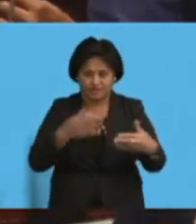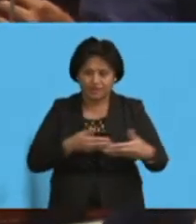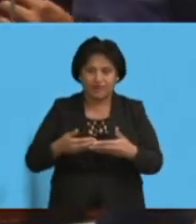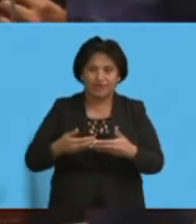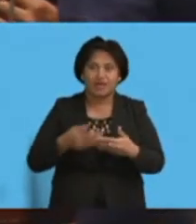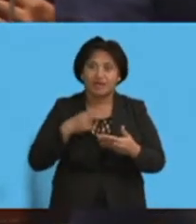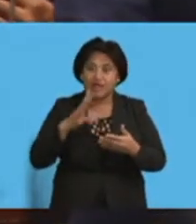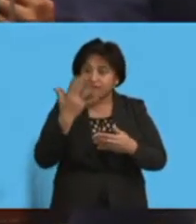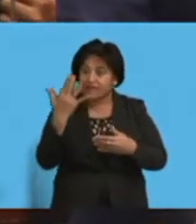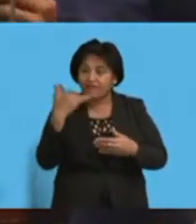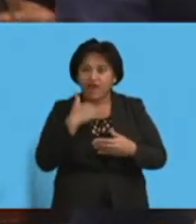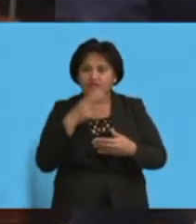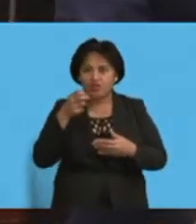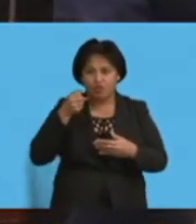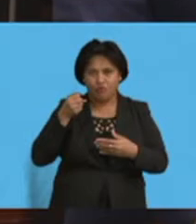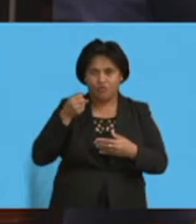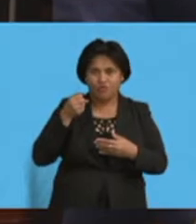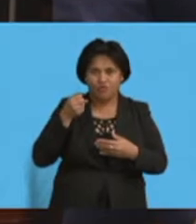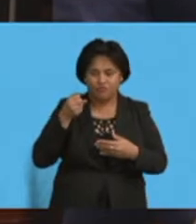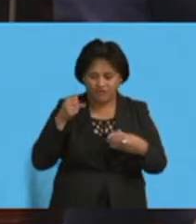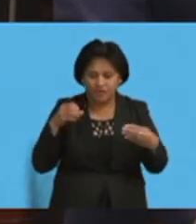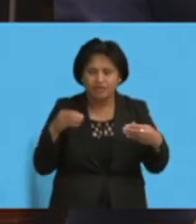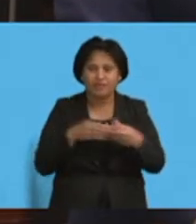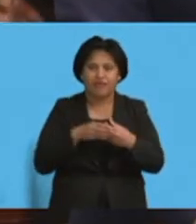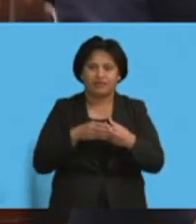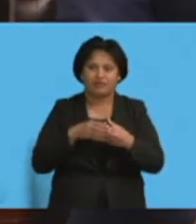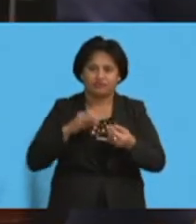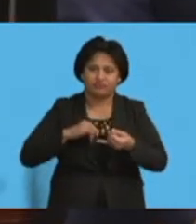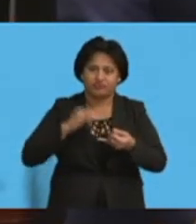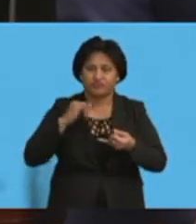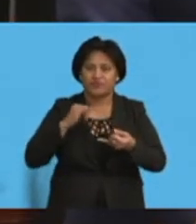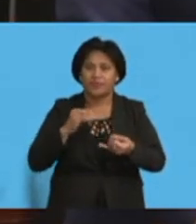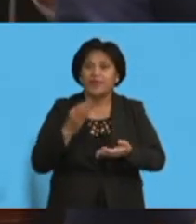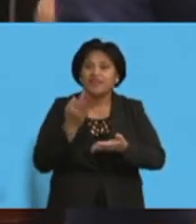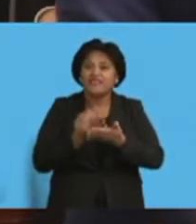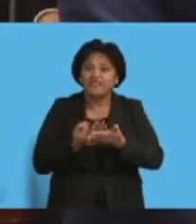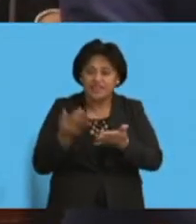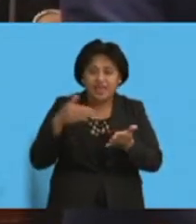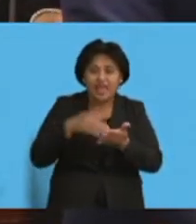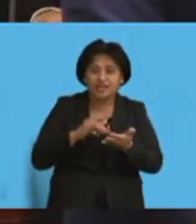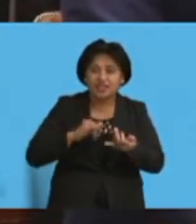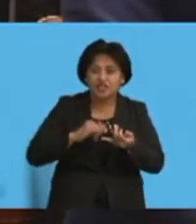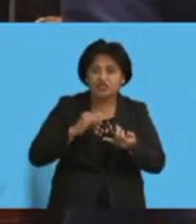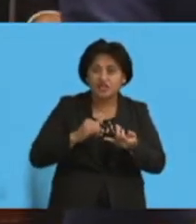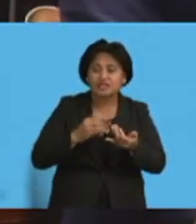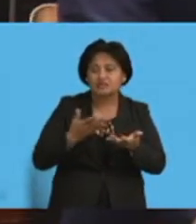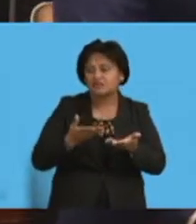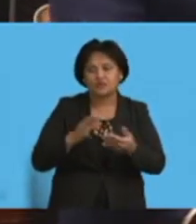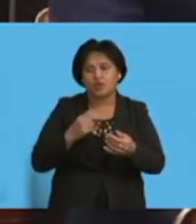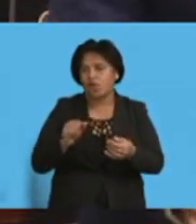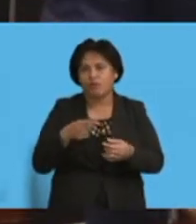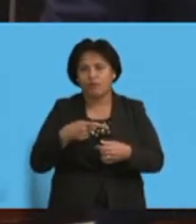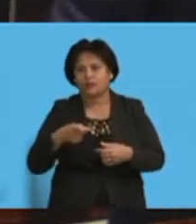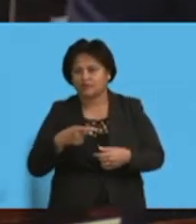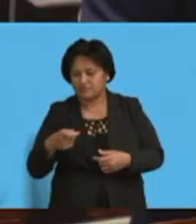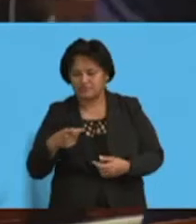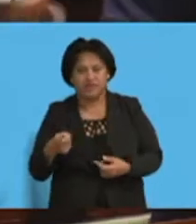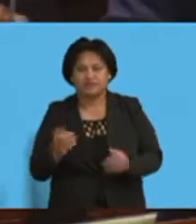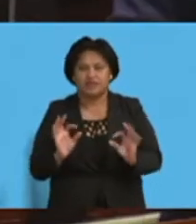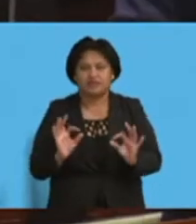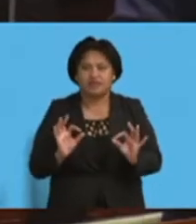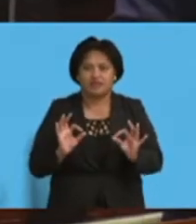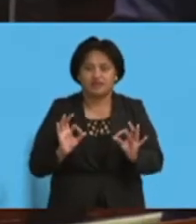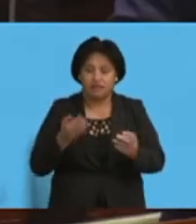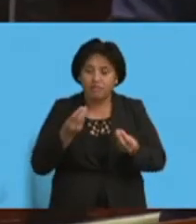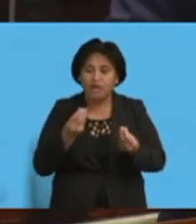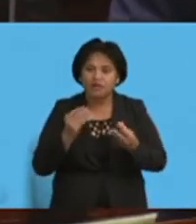financial planning for more Fijian families. And no fees will be charged in maintaining these accounts, Madam Speaker. Madam Speaker, we